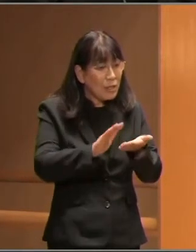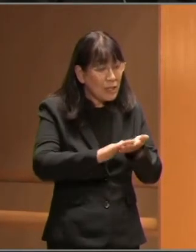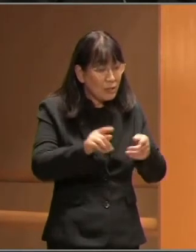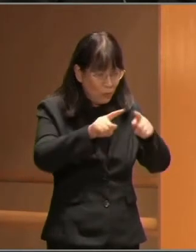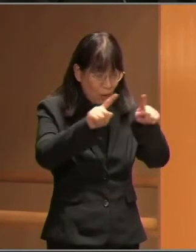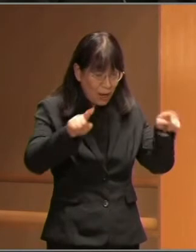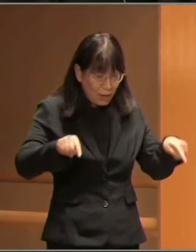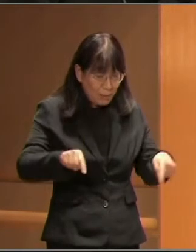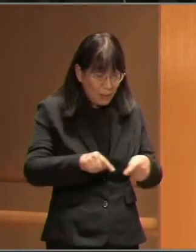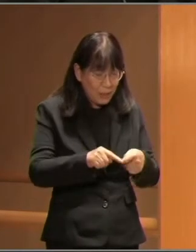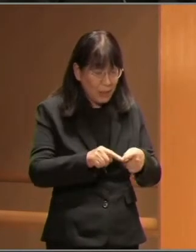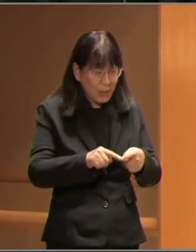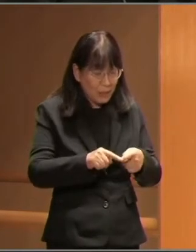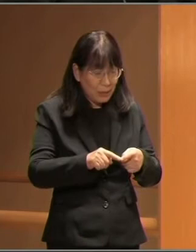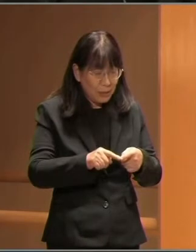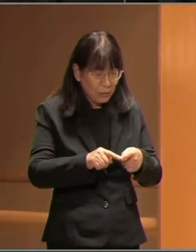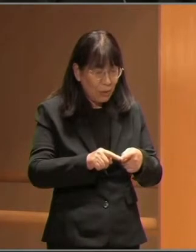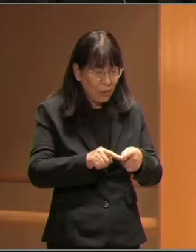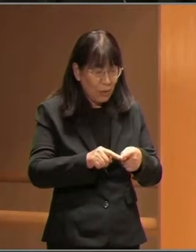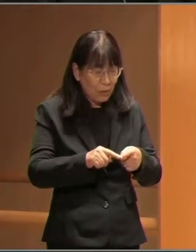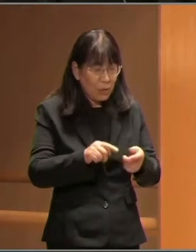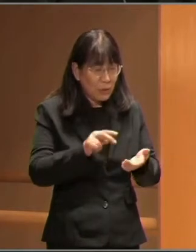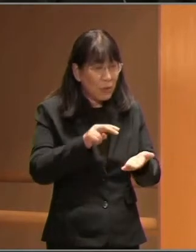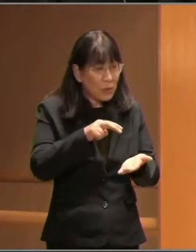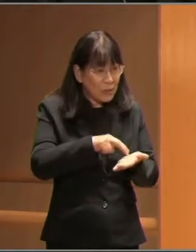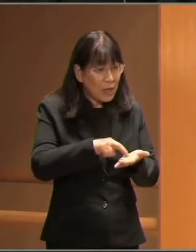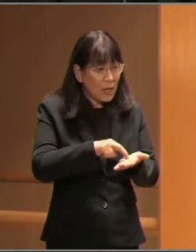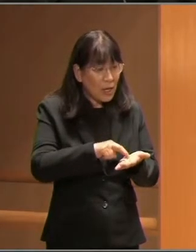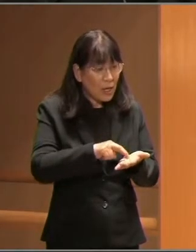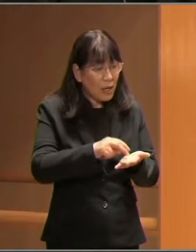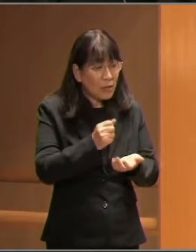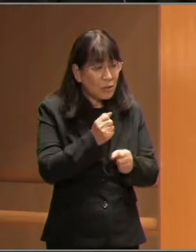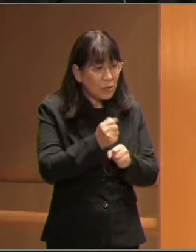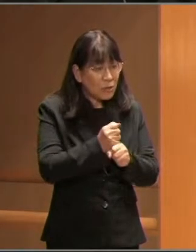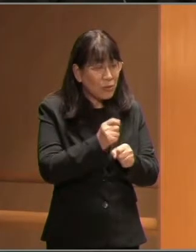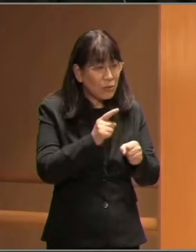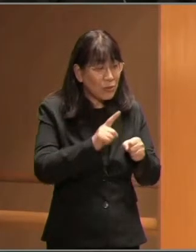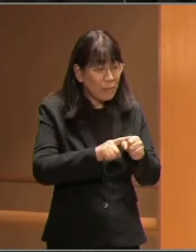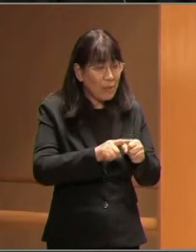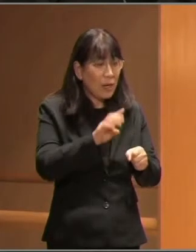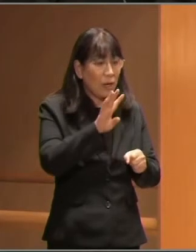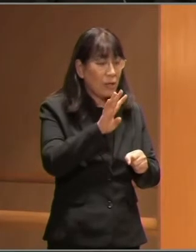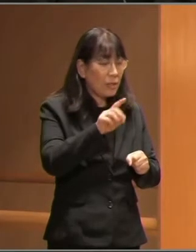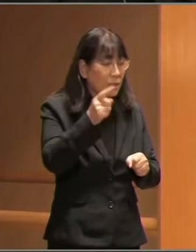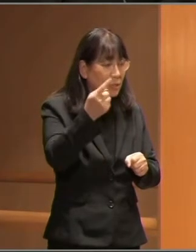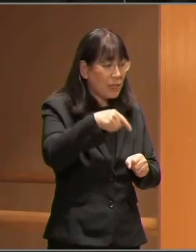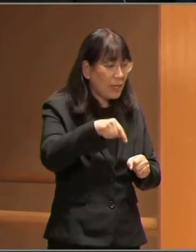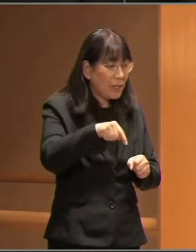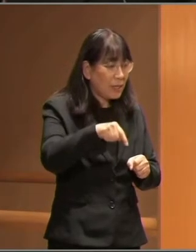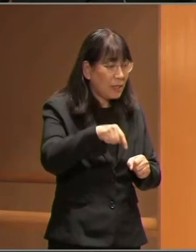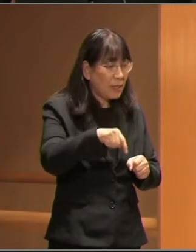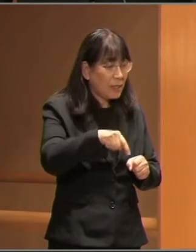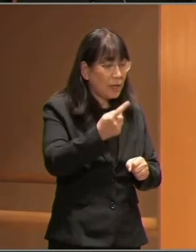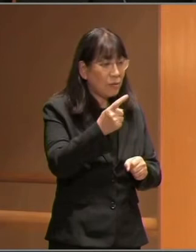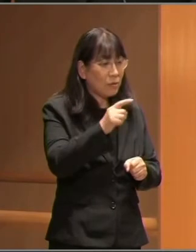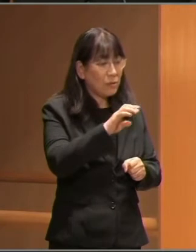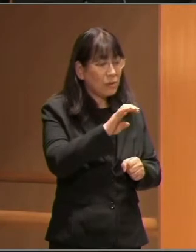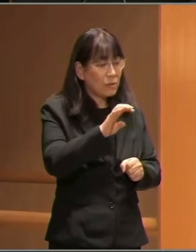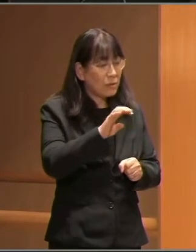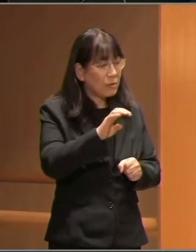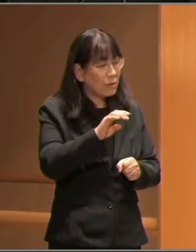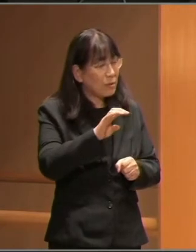which was designed for printing. And for us to do that, we had to come up with